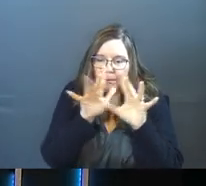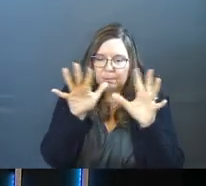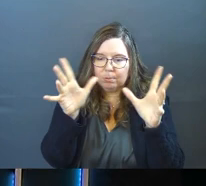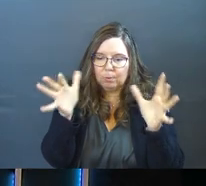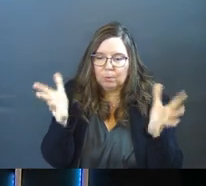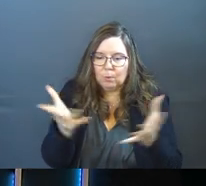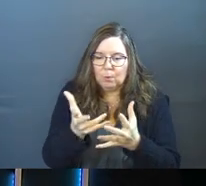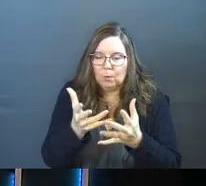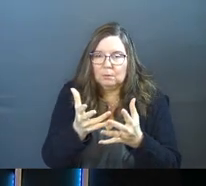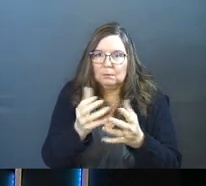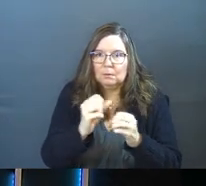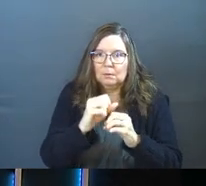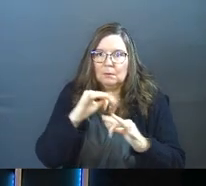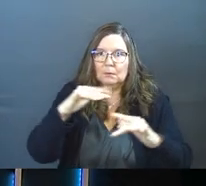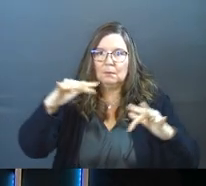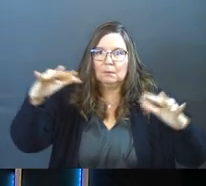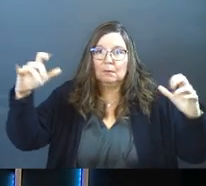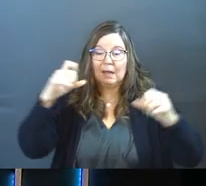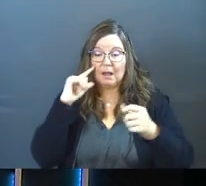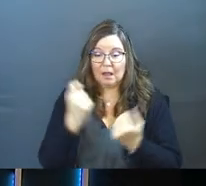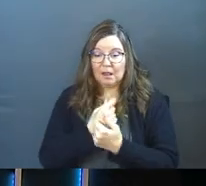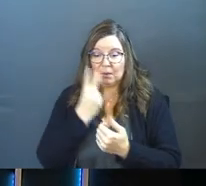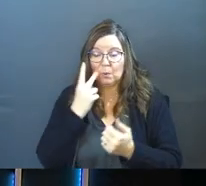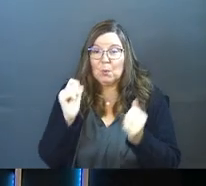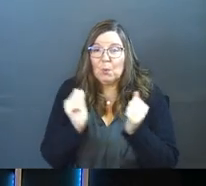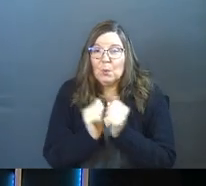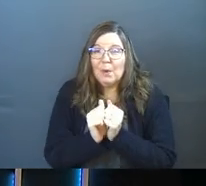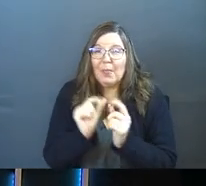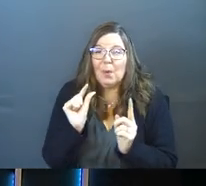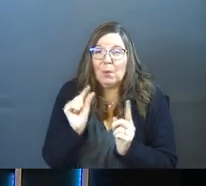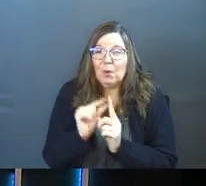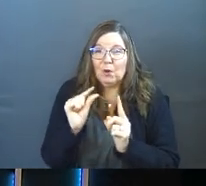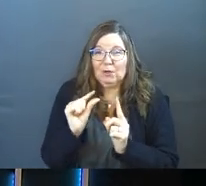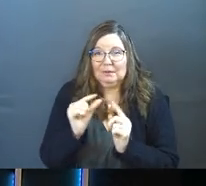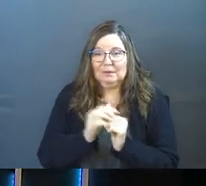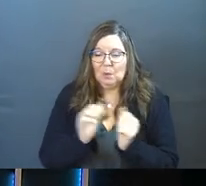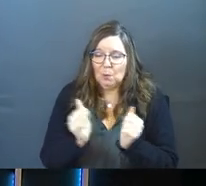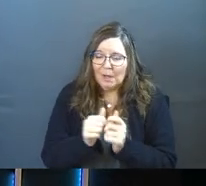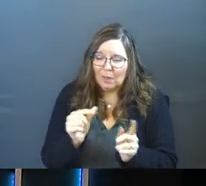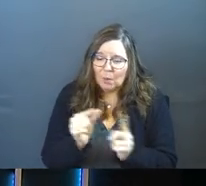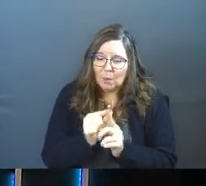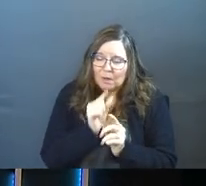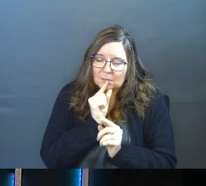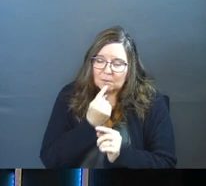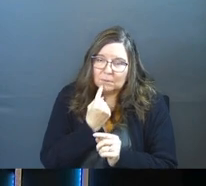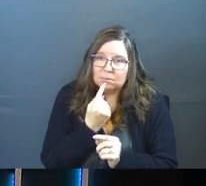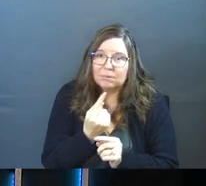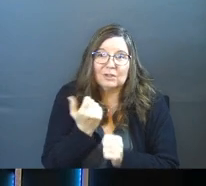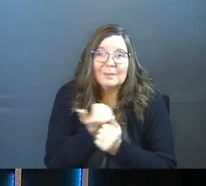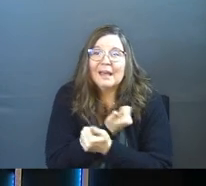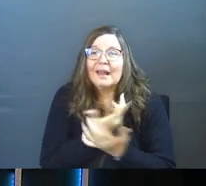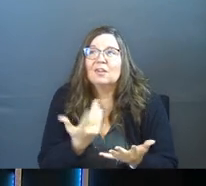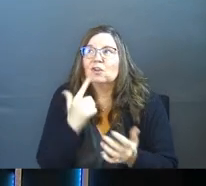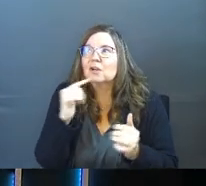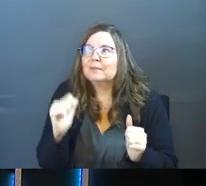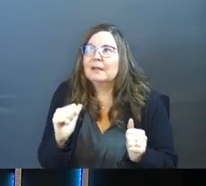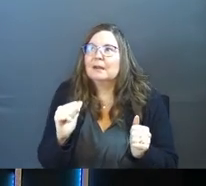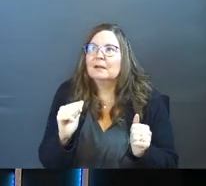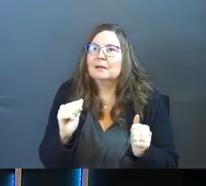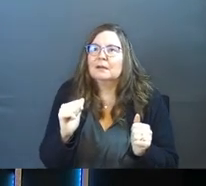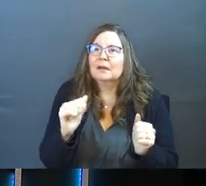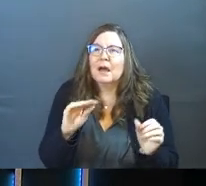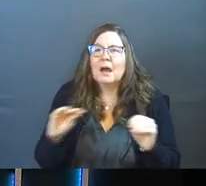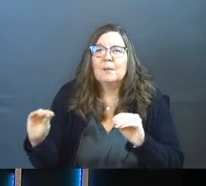of this into existence. And I love when you read it, it says with a word, with a word. It could have been anything. It could have been